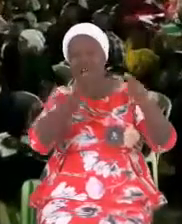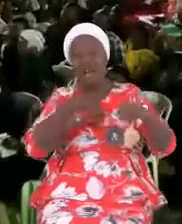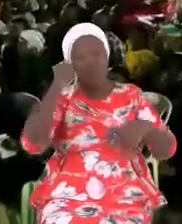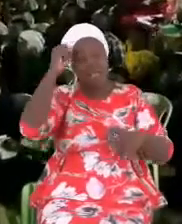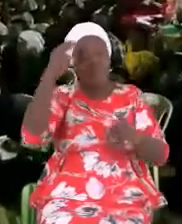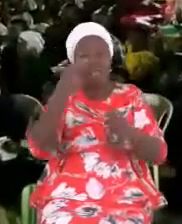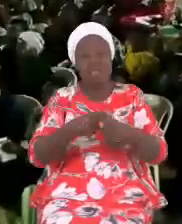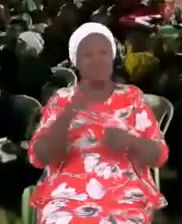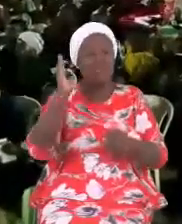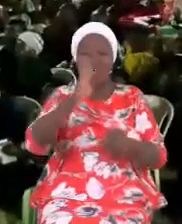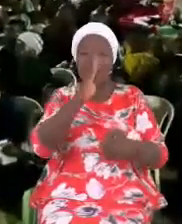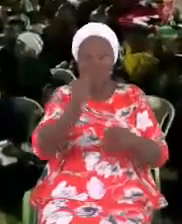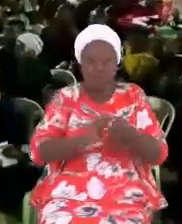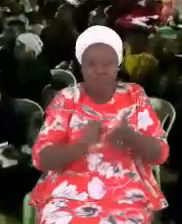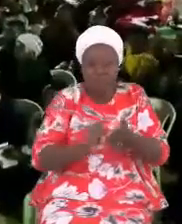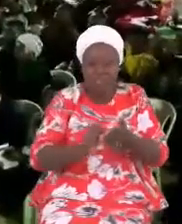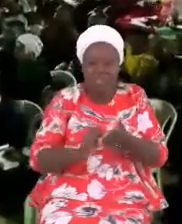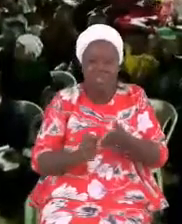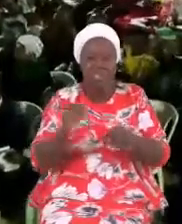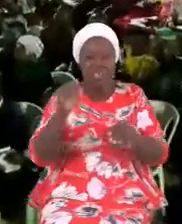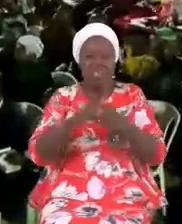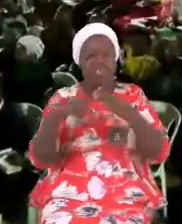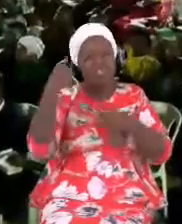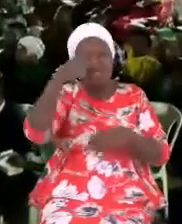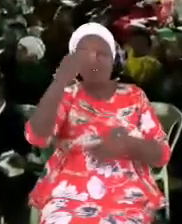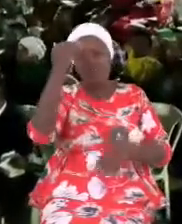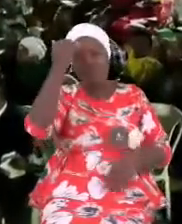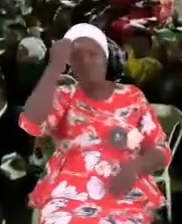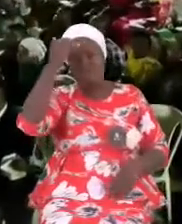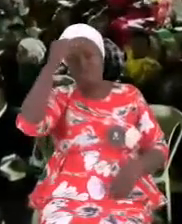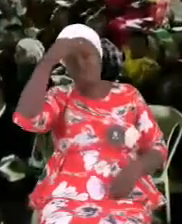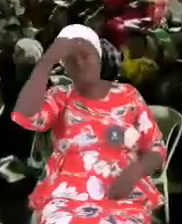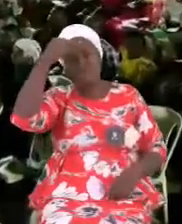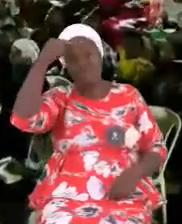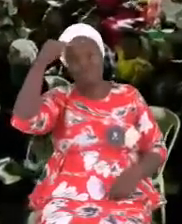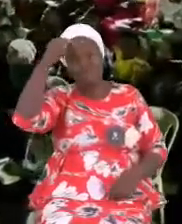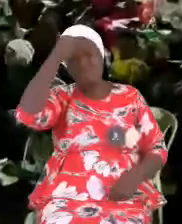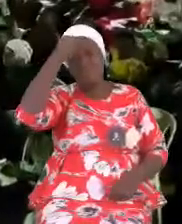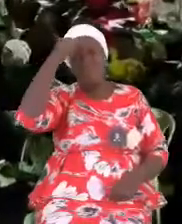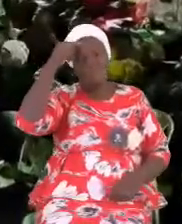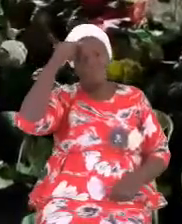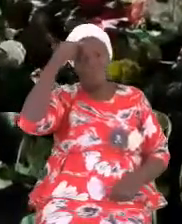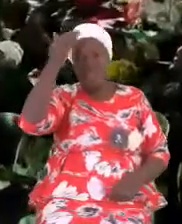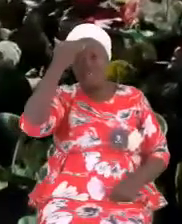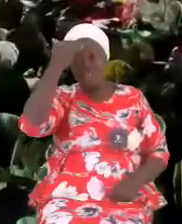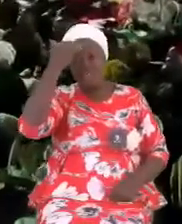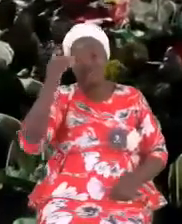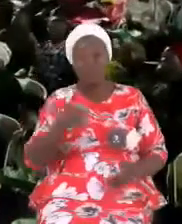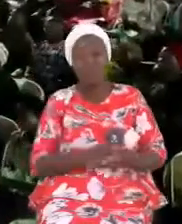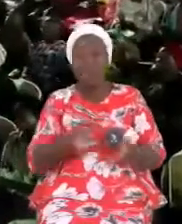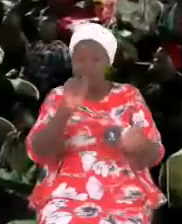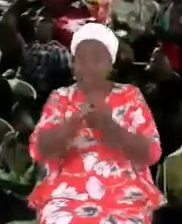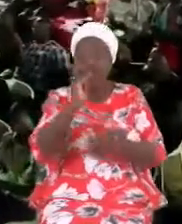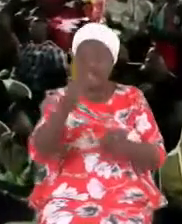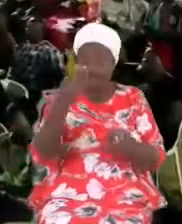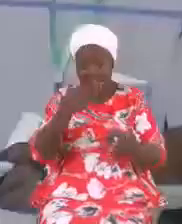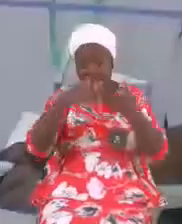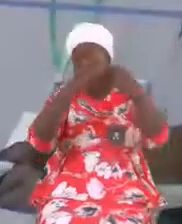be written in their foreheads. That's heaven. That's heaven. I'm sure you want to